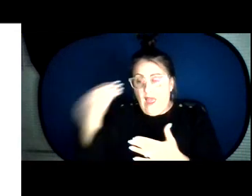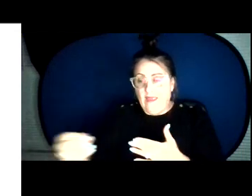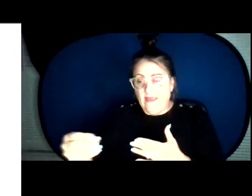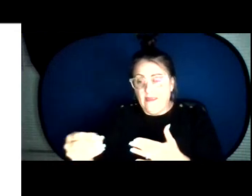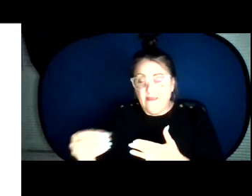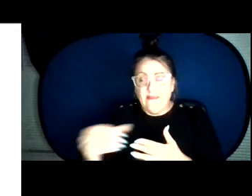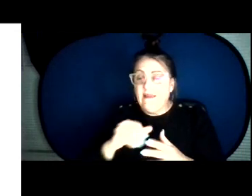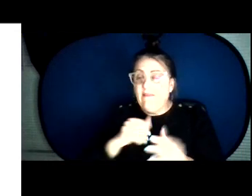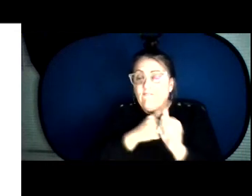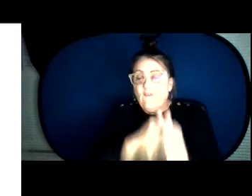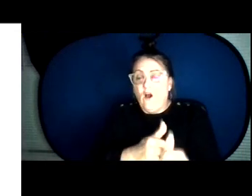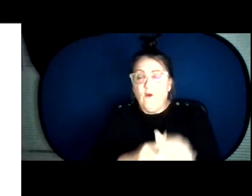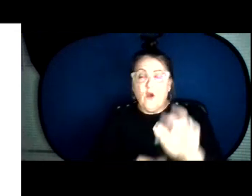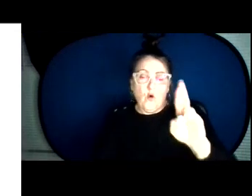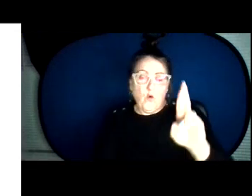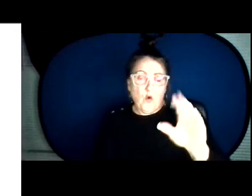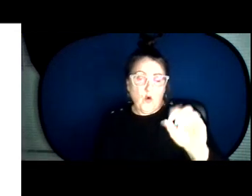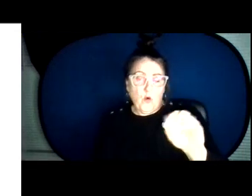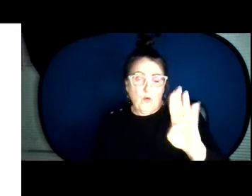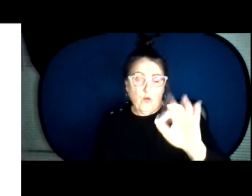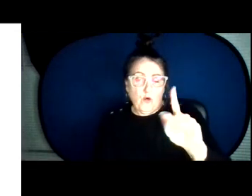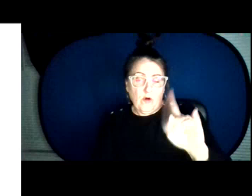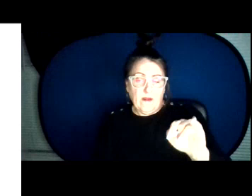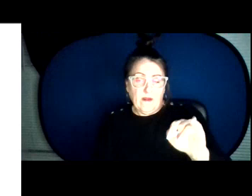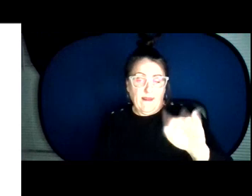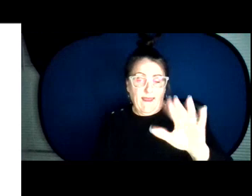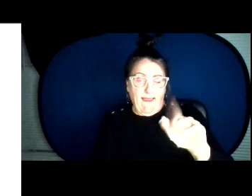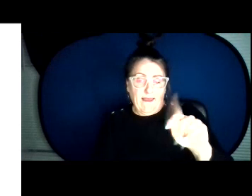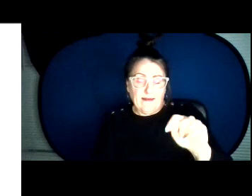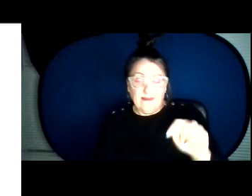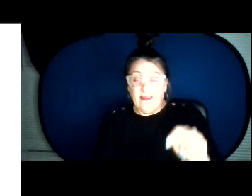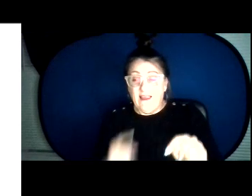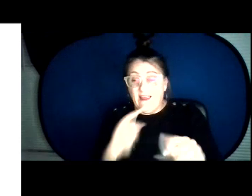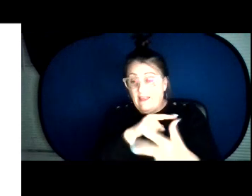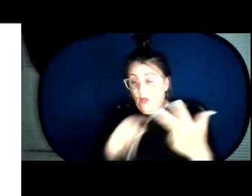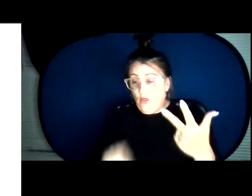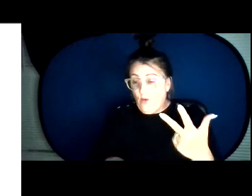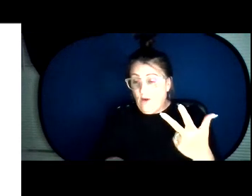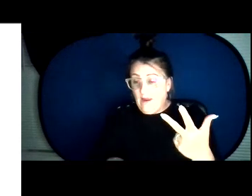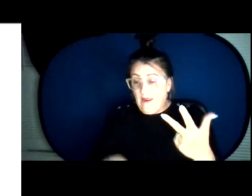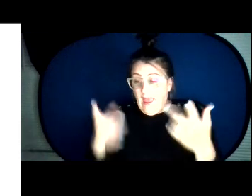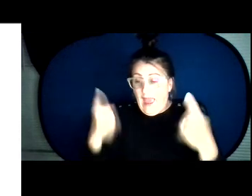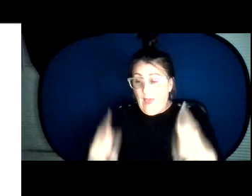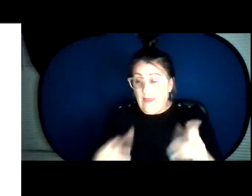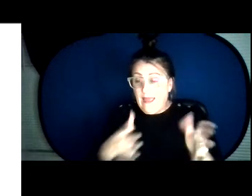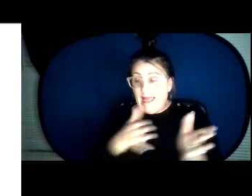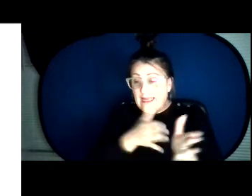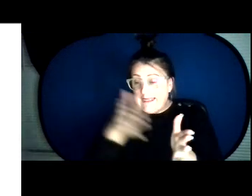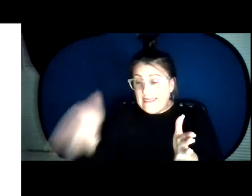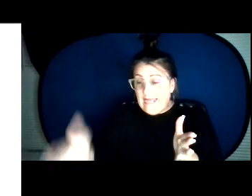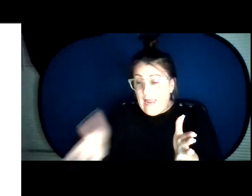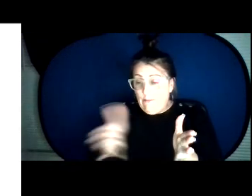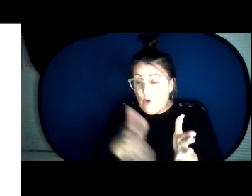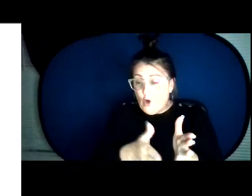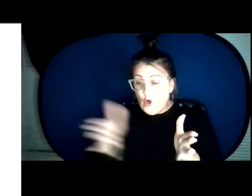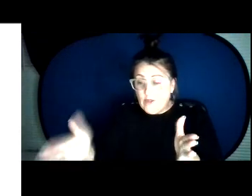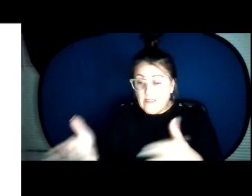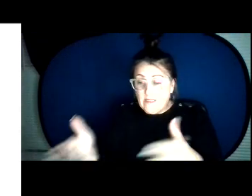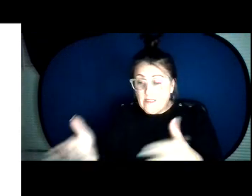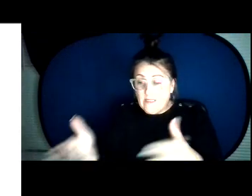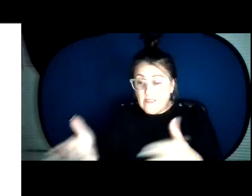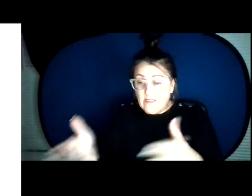Act. So these are the 3 scenarios occurring in the corridor, and because neighbors share information, there's confusion as to why some tenants